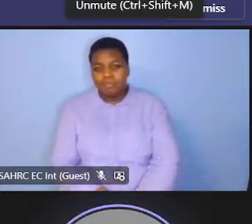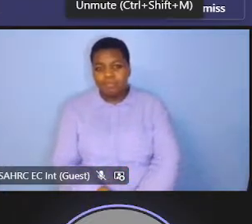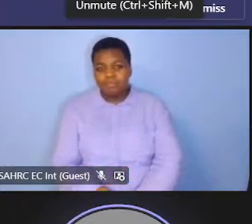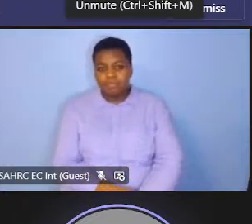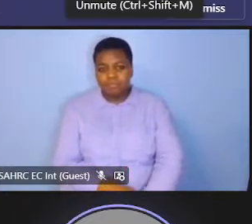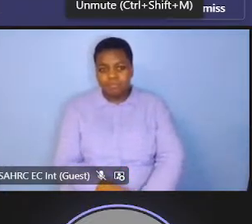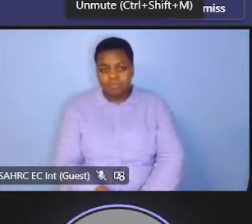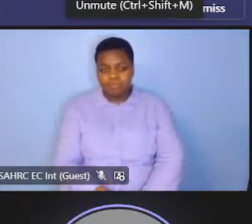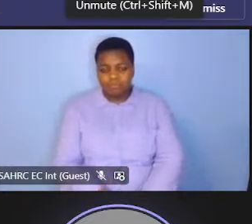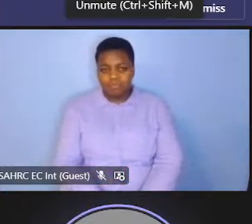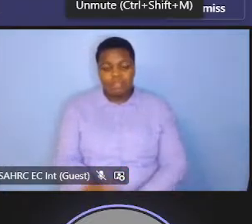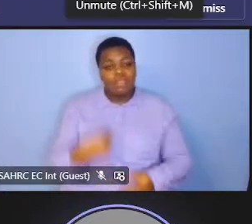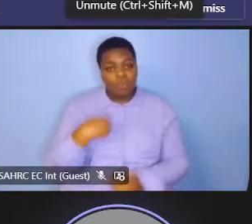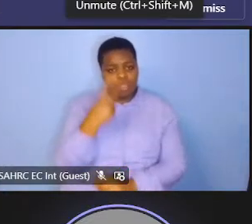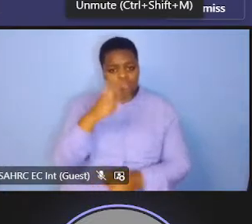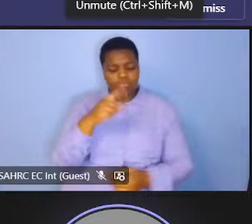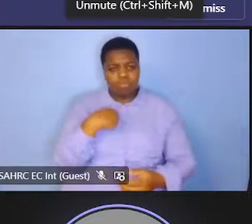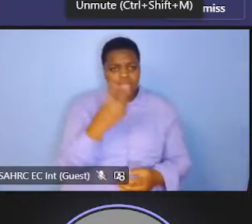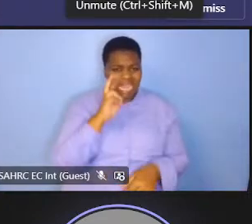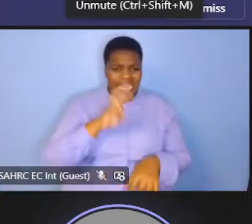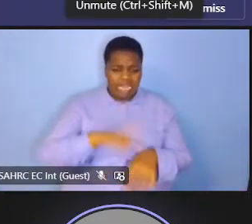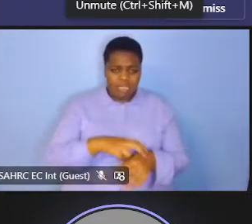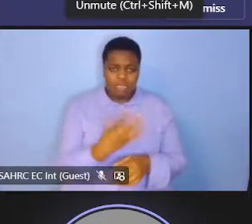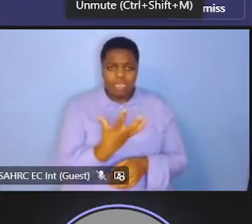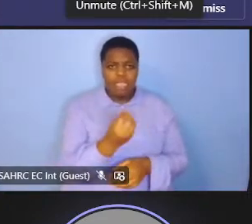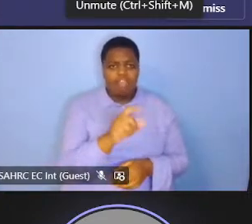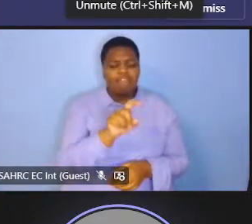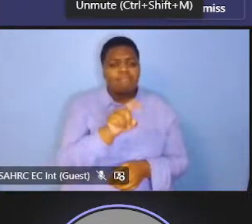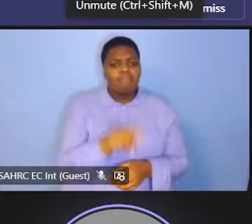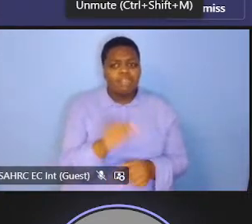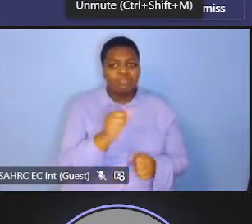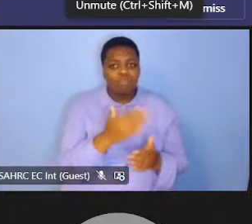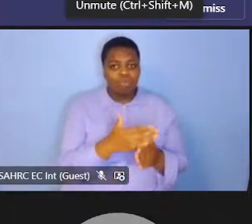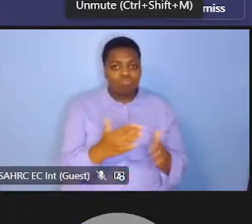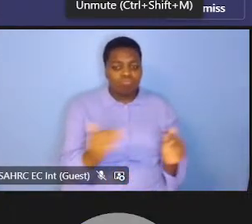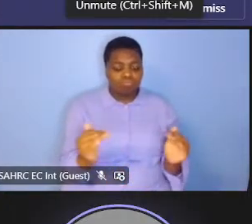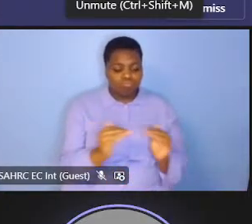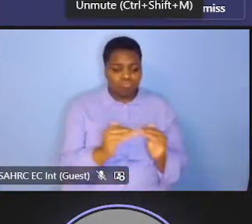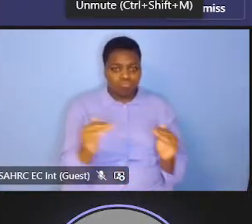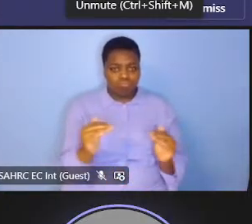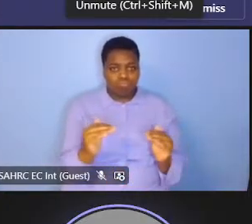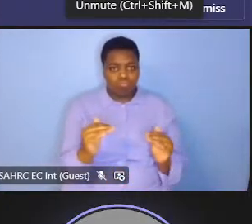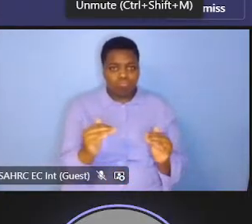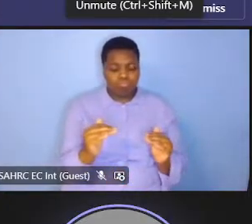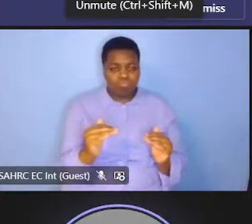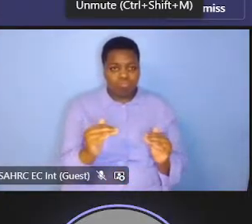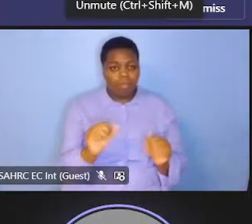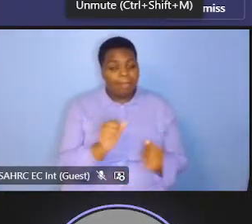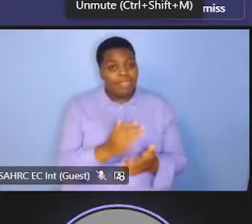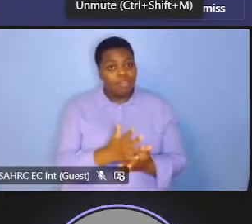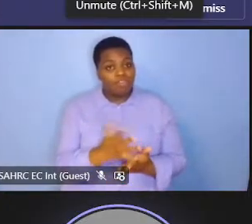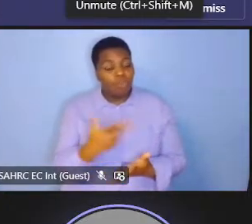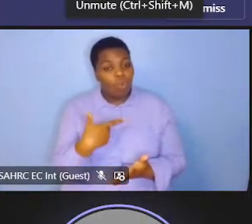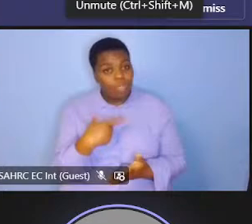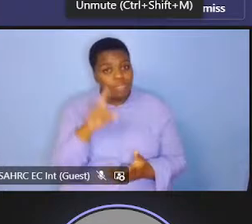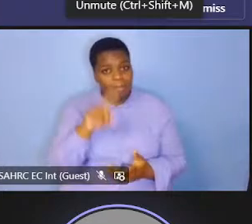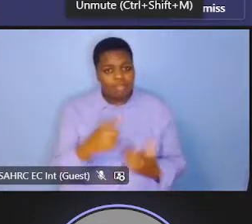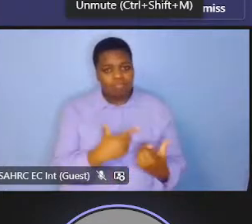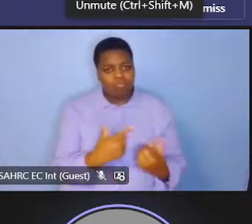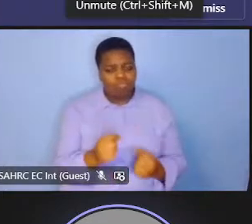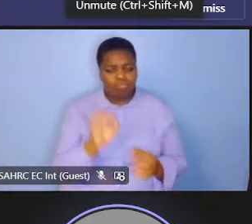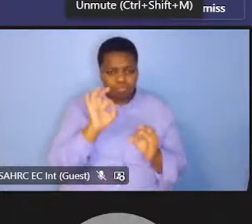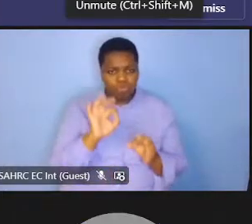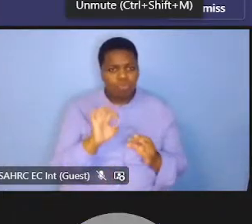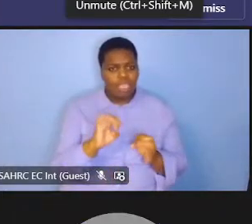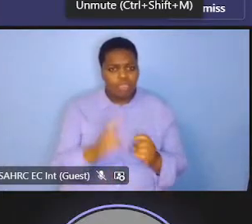there must be a need to meet a prescribed legal standard, and state action must ensure